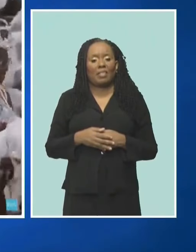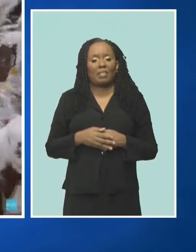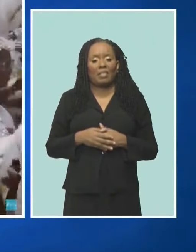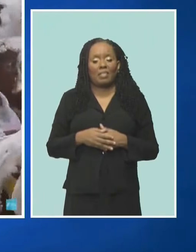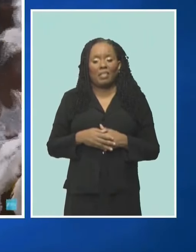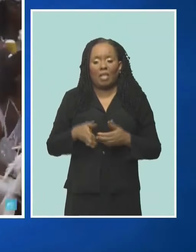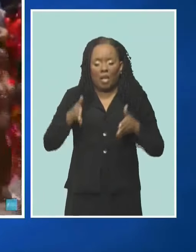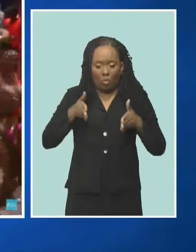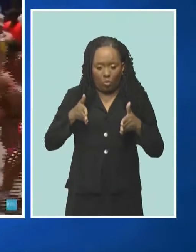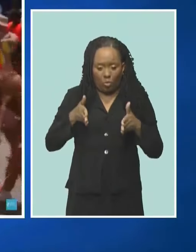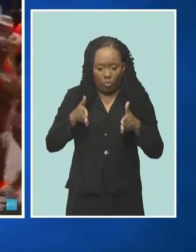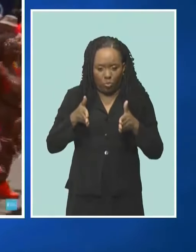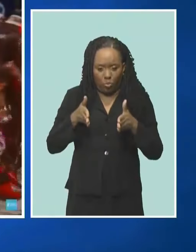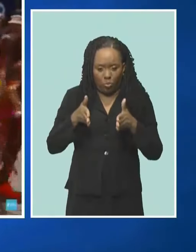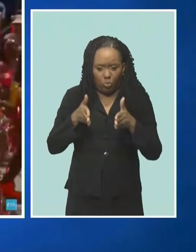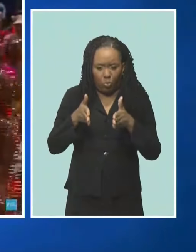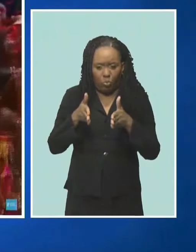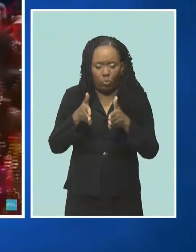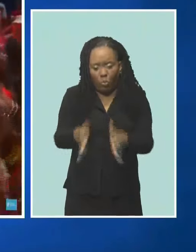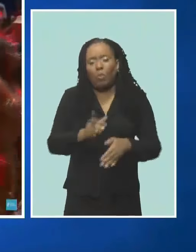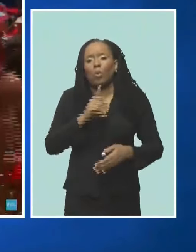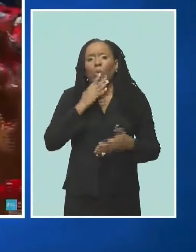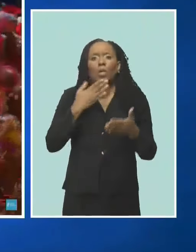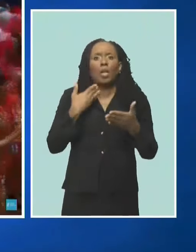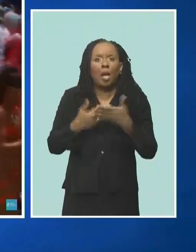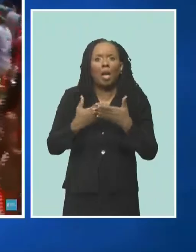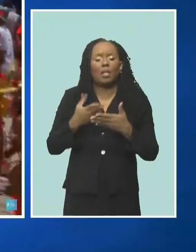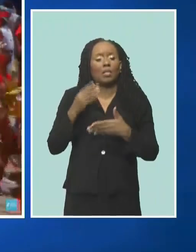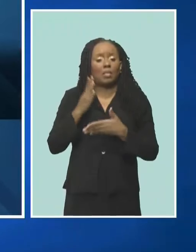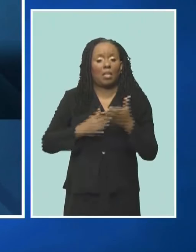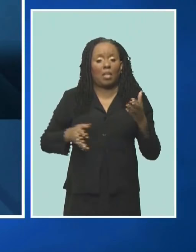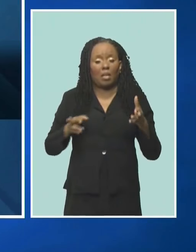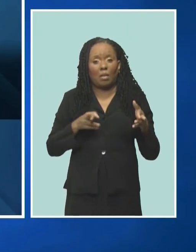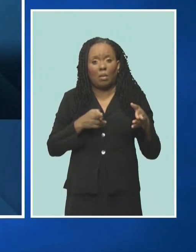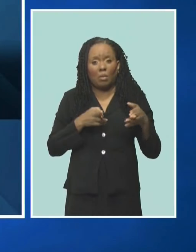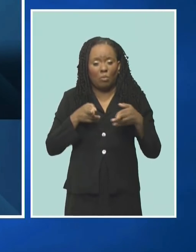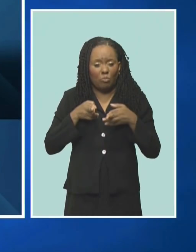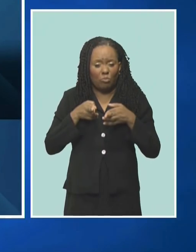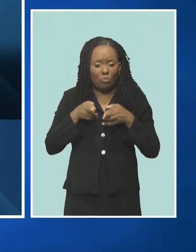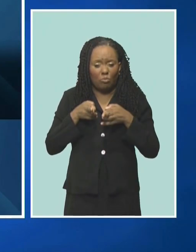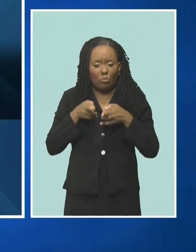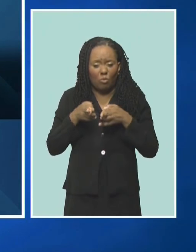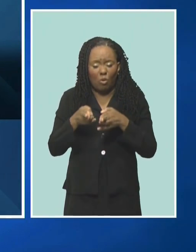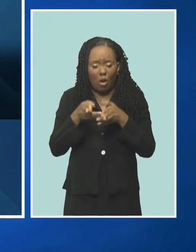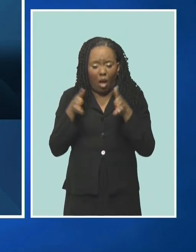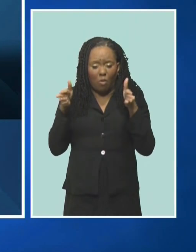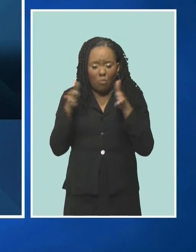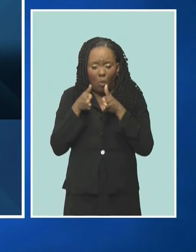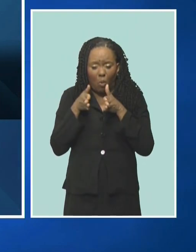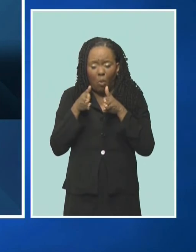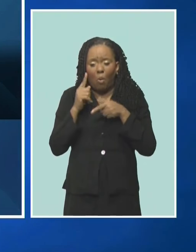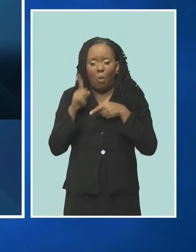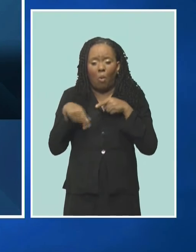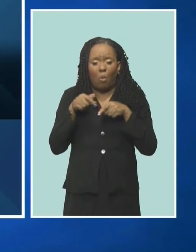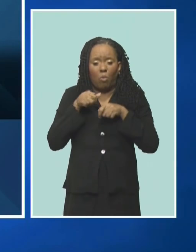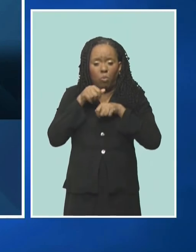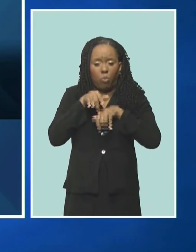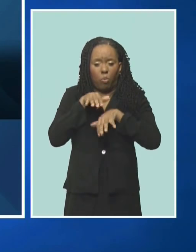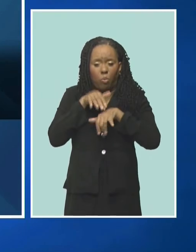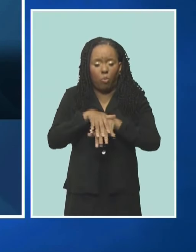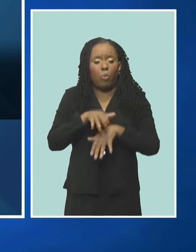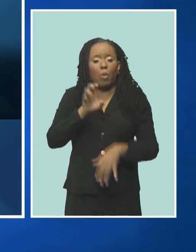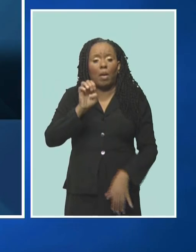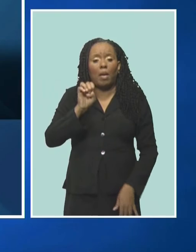good. It was a tight squeeze from the start. We do know some roads do get a little tighter, like when you get down Eagle